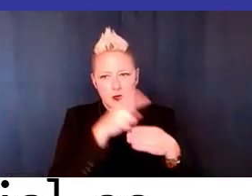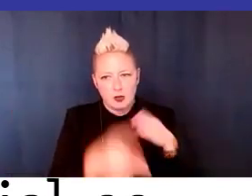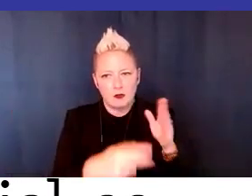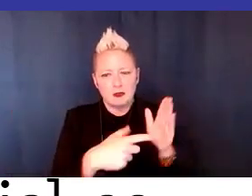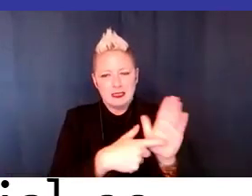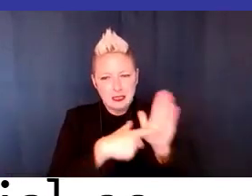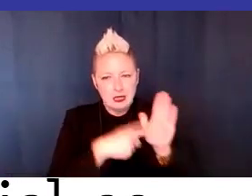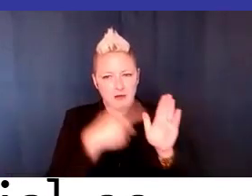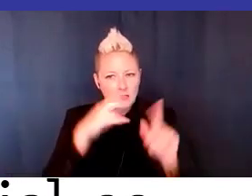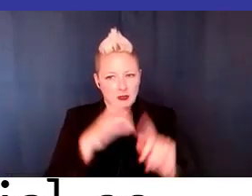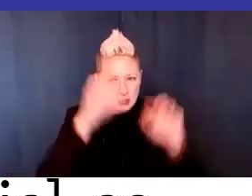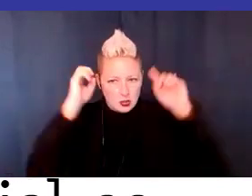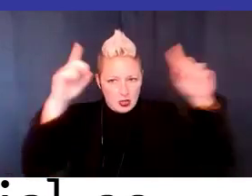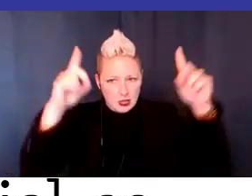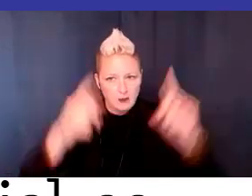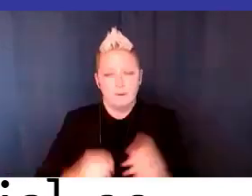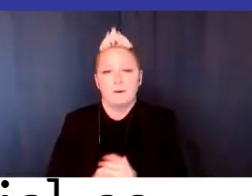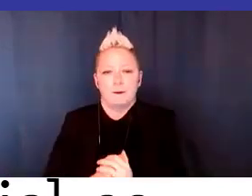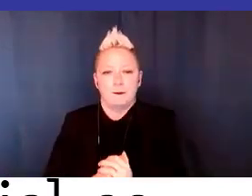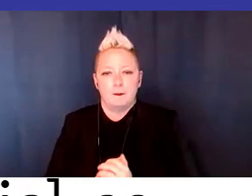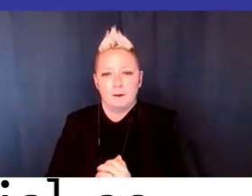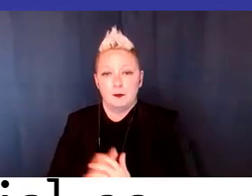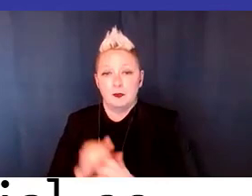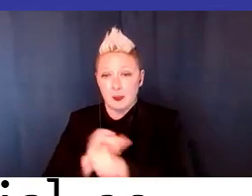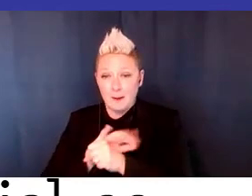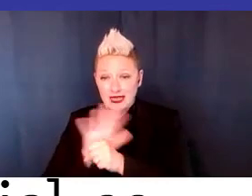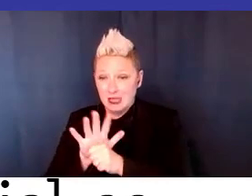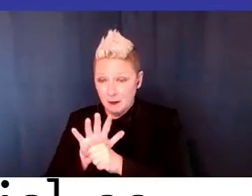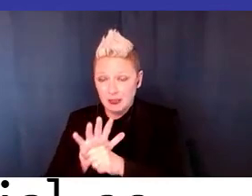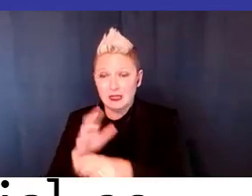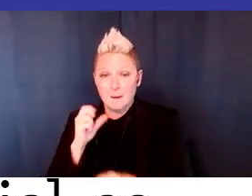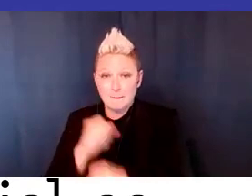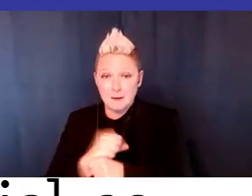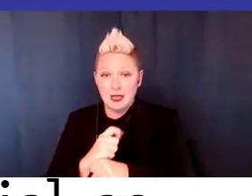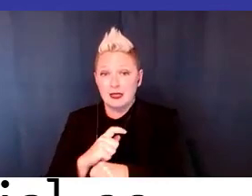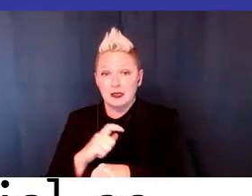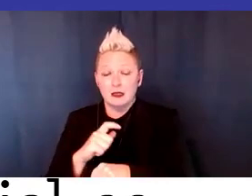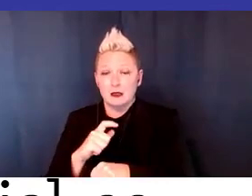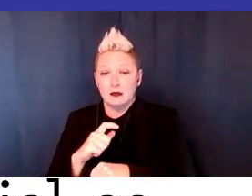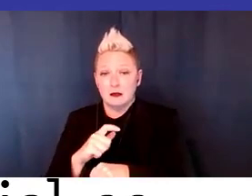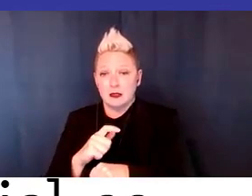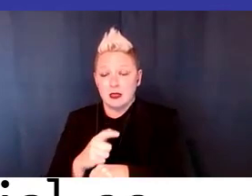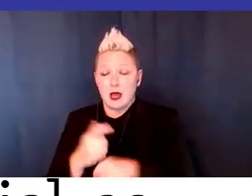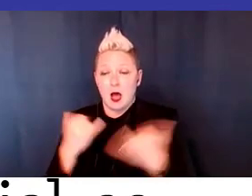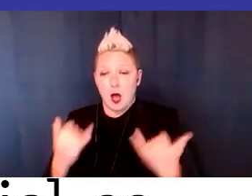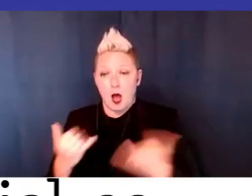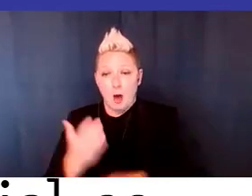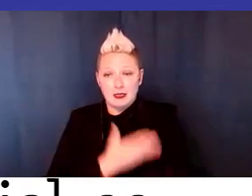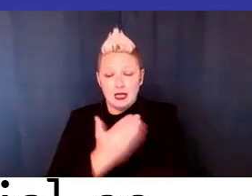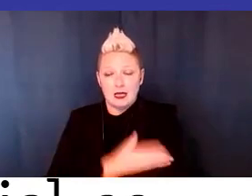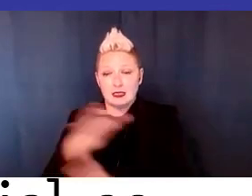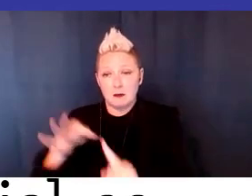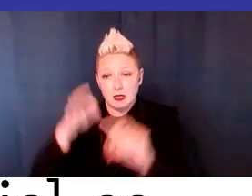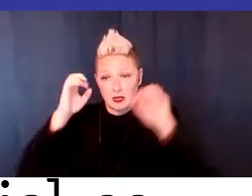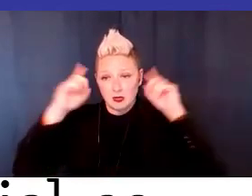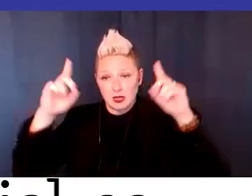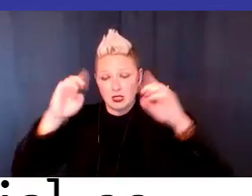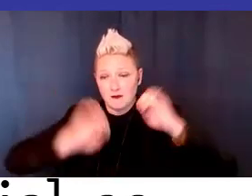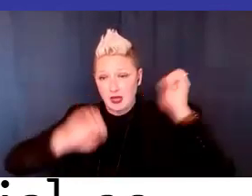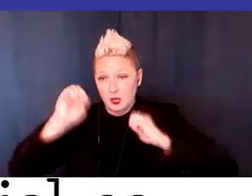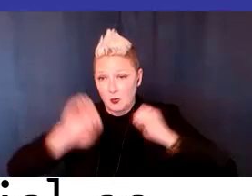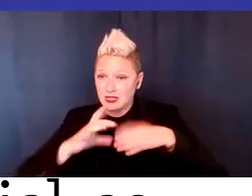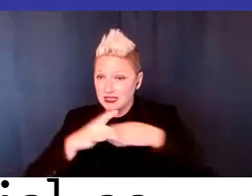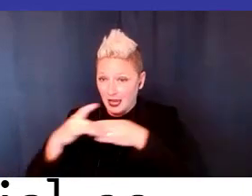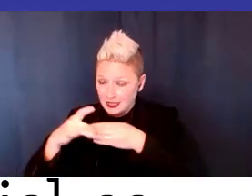special ed. The pandemic has made the timing of our release of the updated special education evaluation guidance particularly